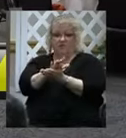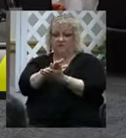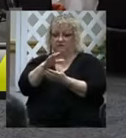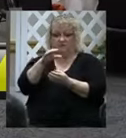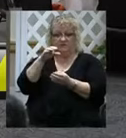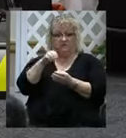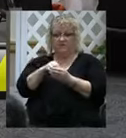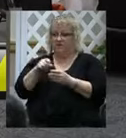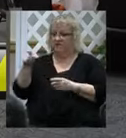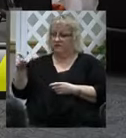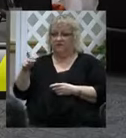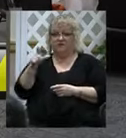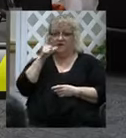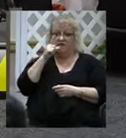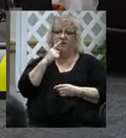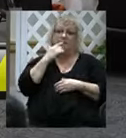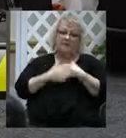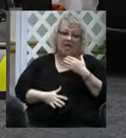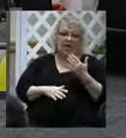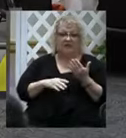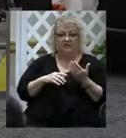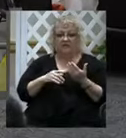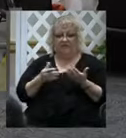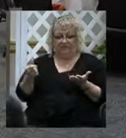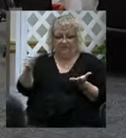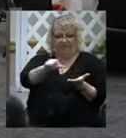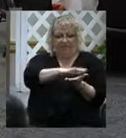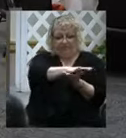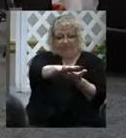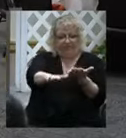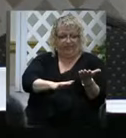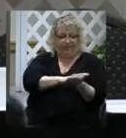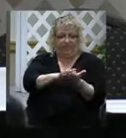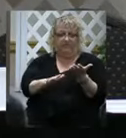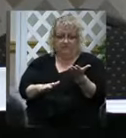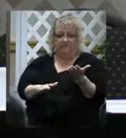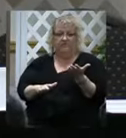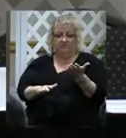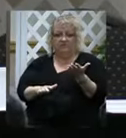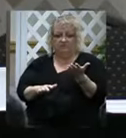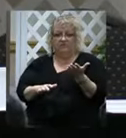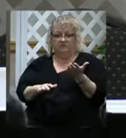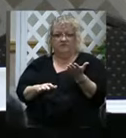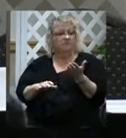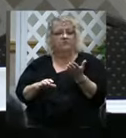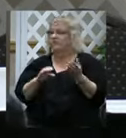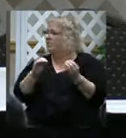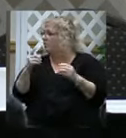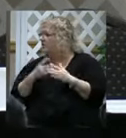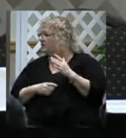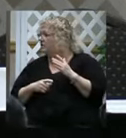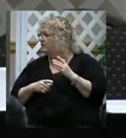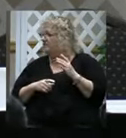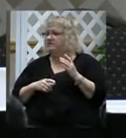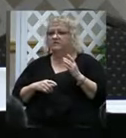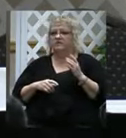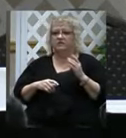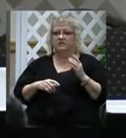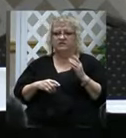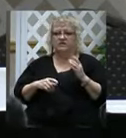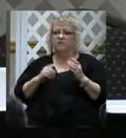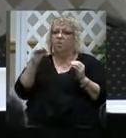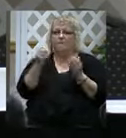and as long as it doesn't have blood or liquid spatters on it, we have a no bounce policy. So people actually do submit